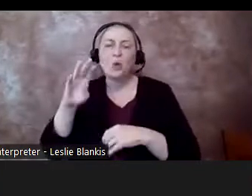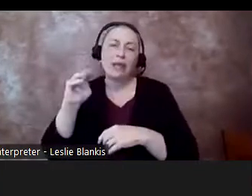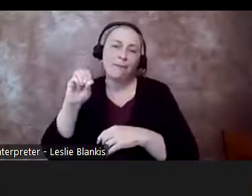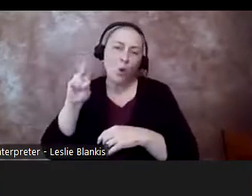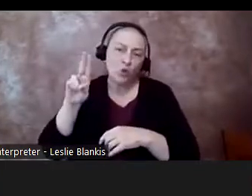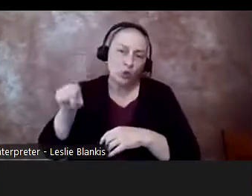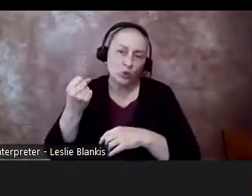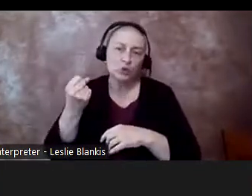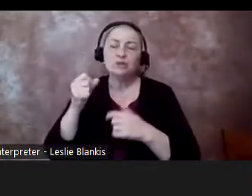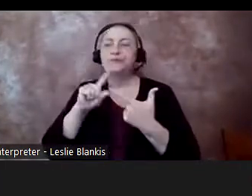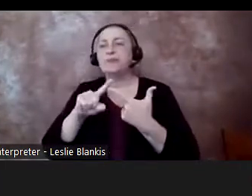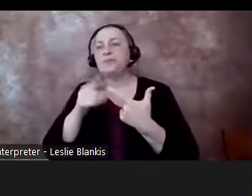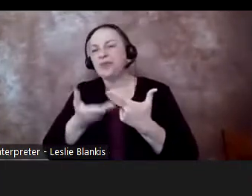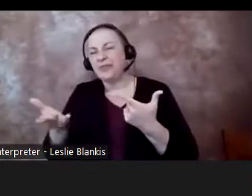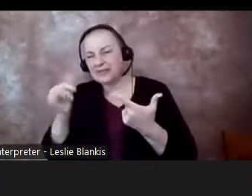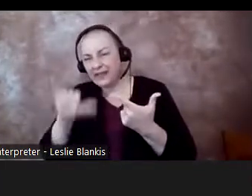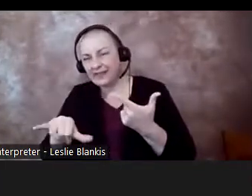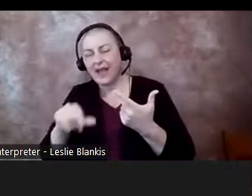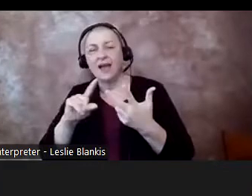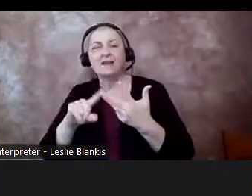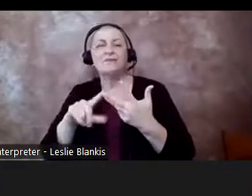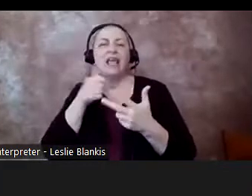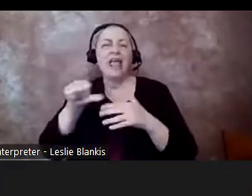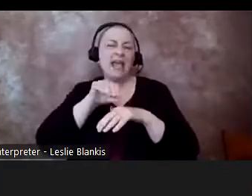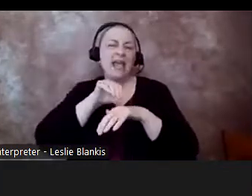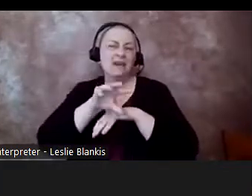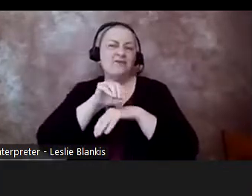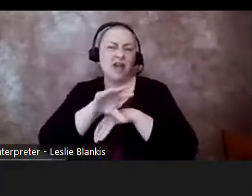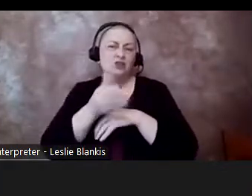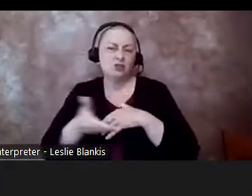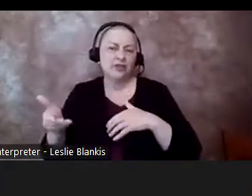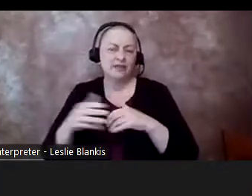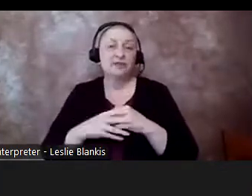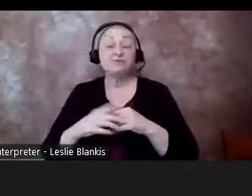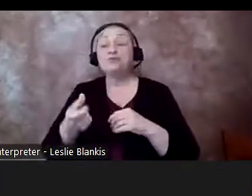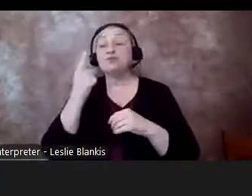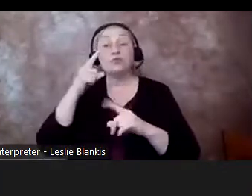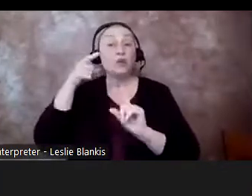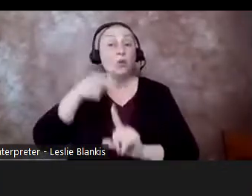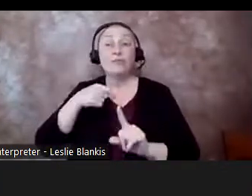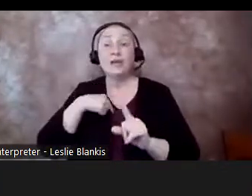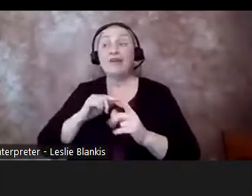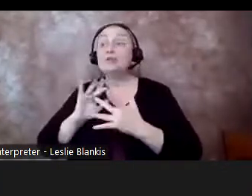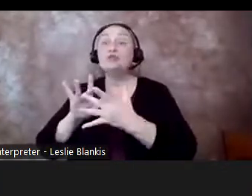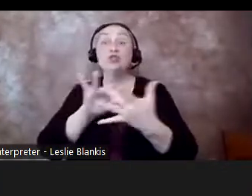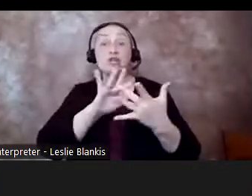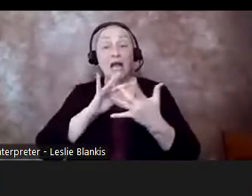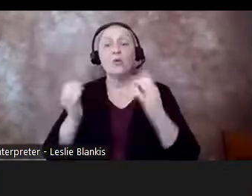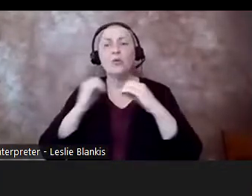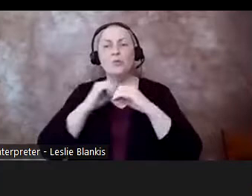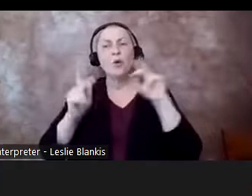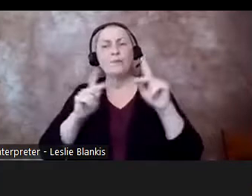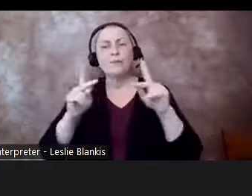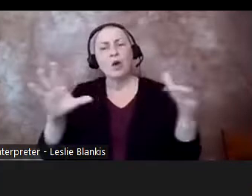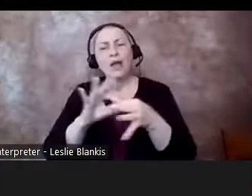of things, you know, any advisory things. One of the things that I've been reaching out for is more people connected